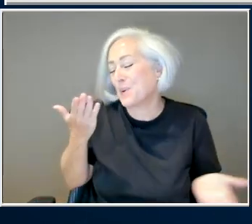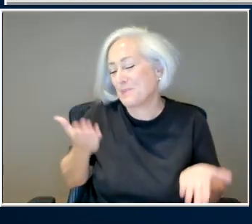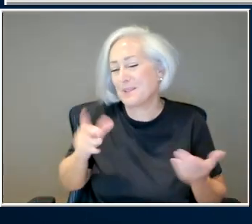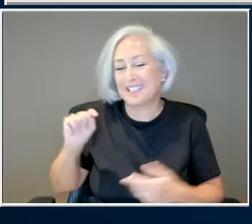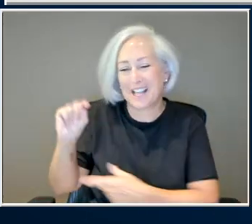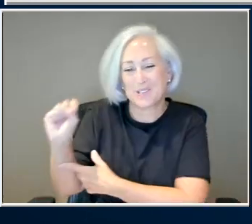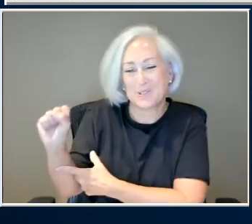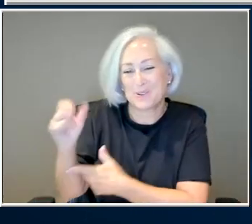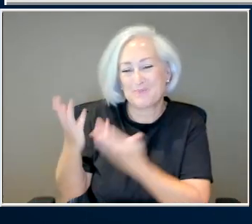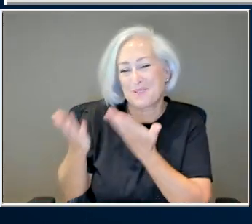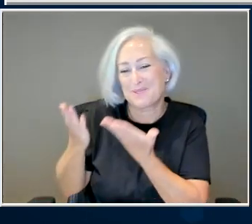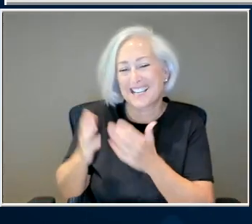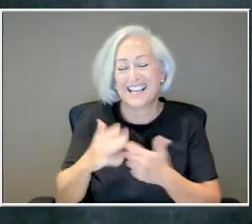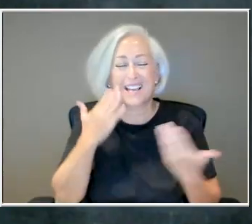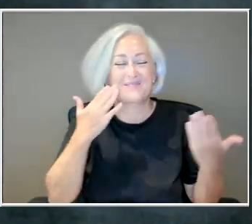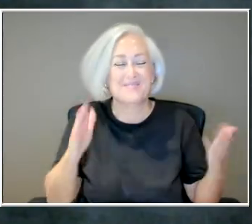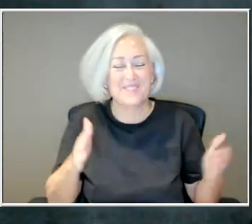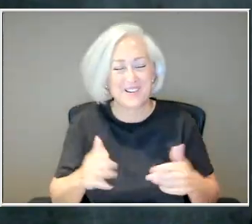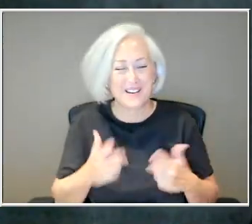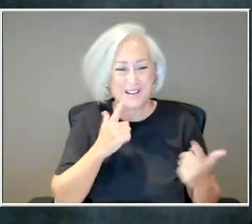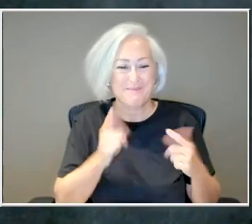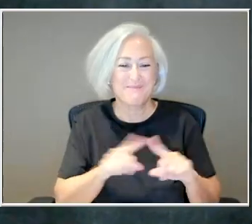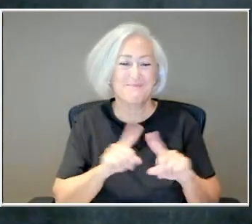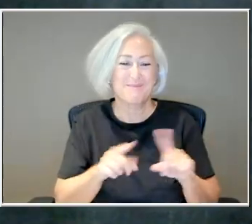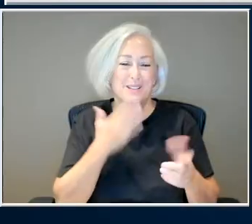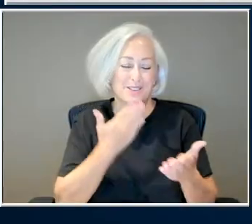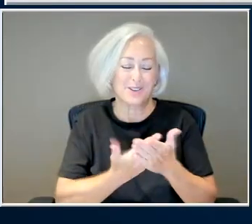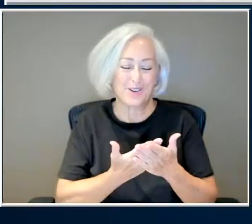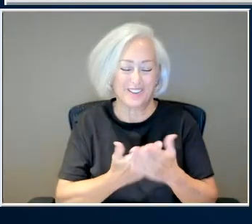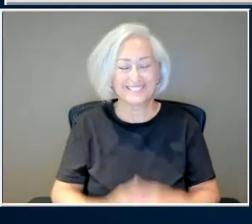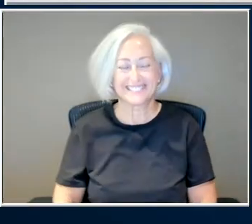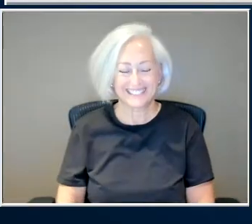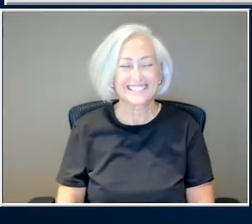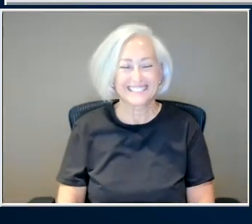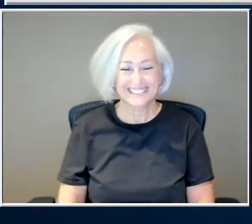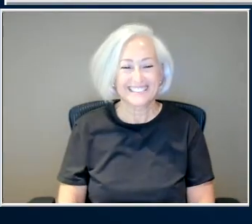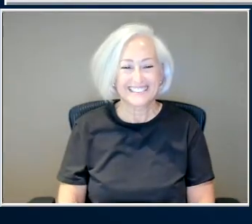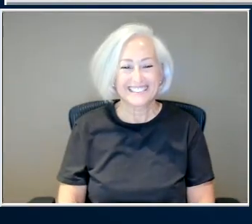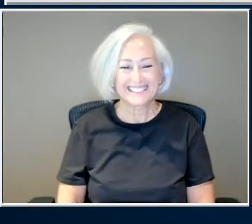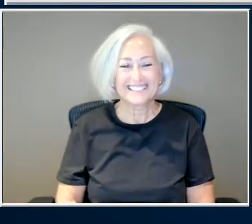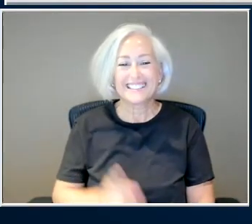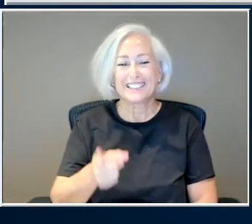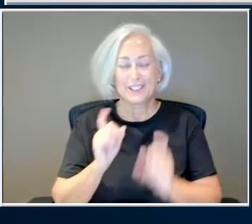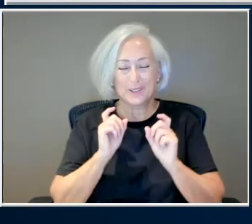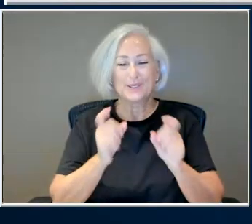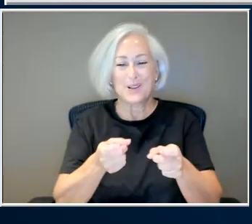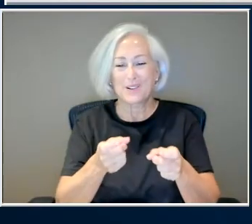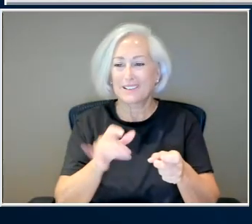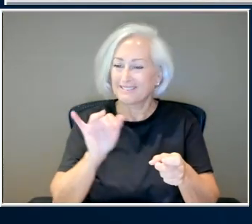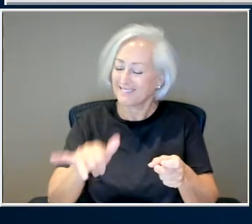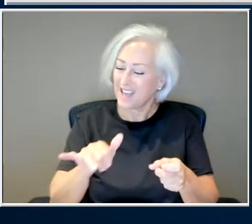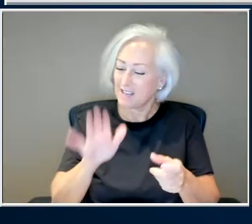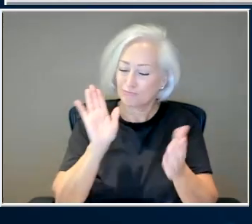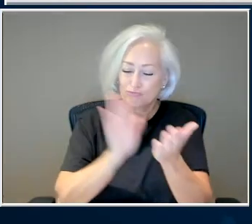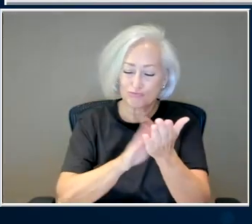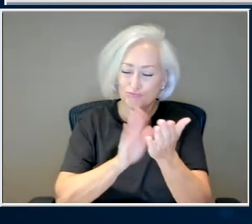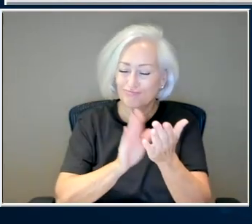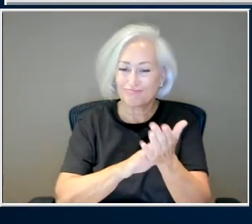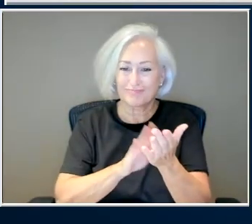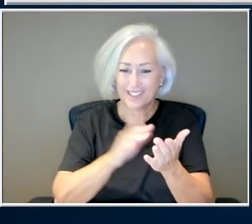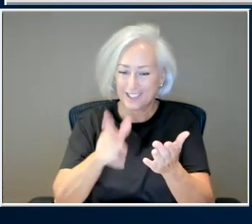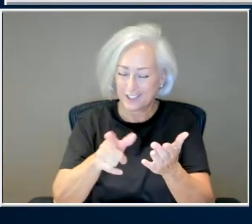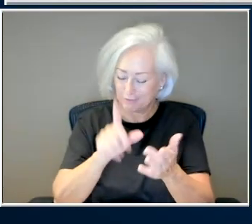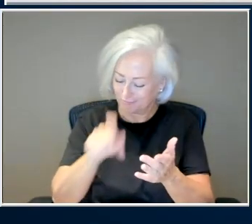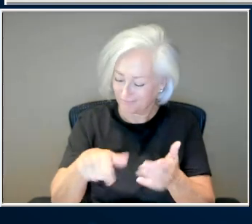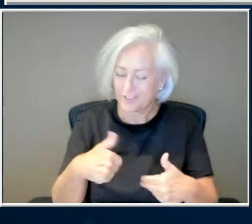I'll probably say, but it's been a good trip. Yeah. Hey, you donated, so we're giving you the credit. You deserve that.